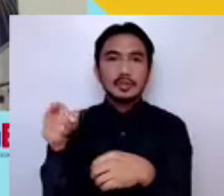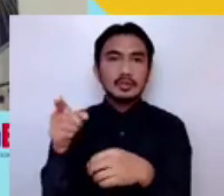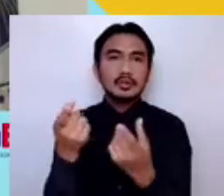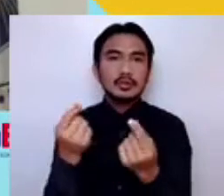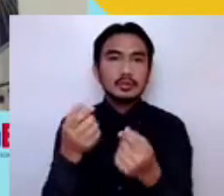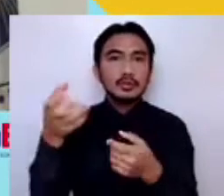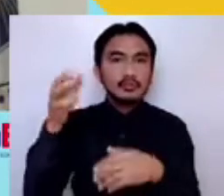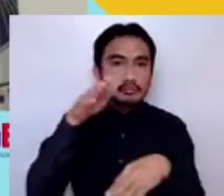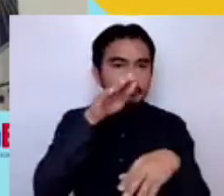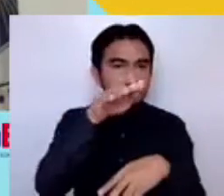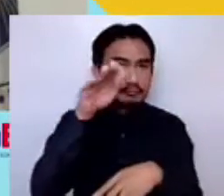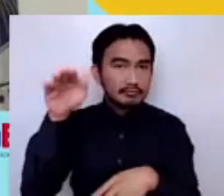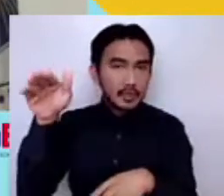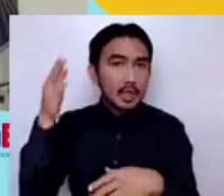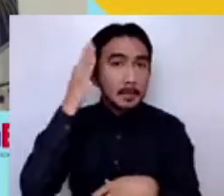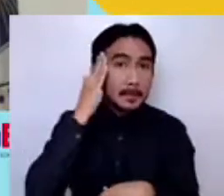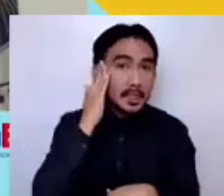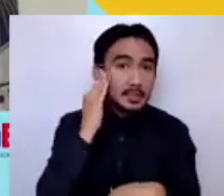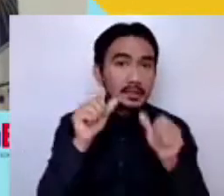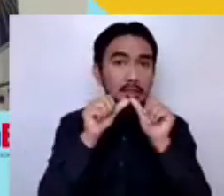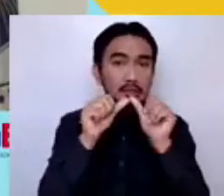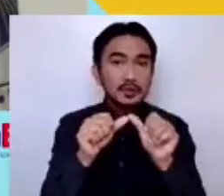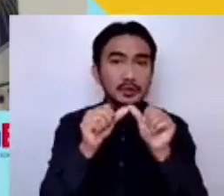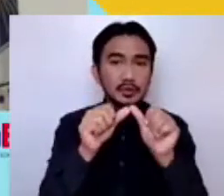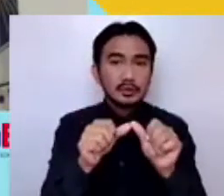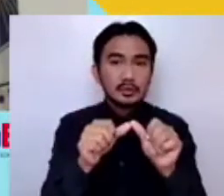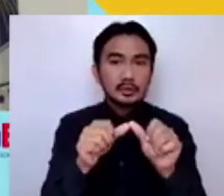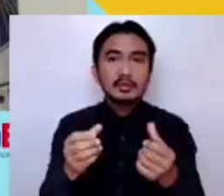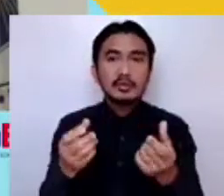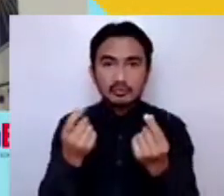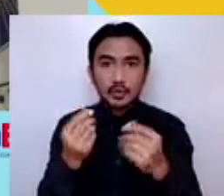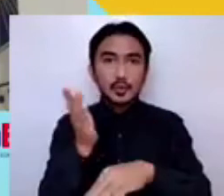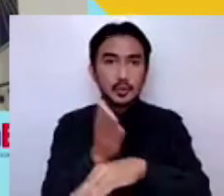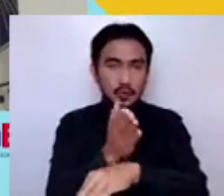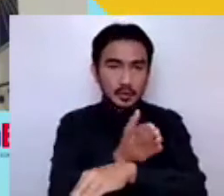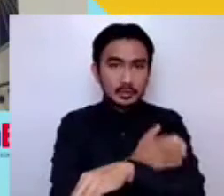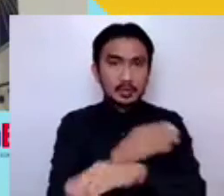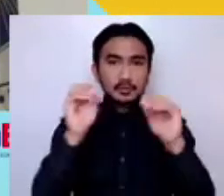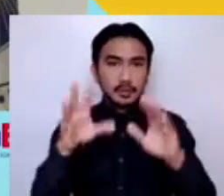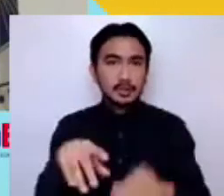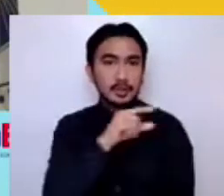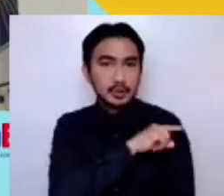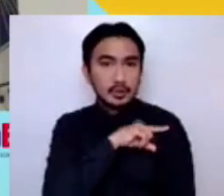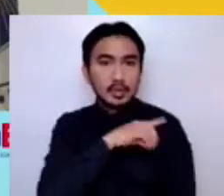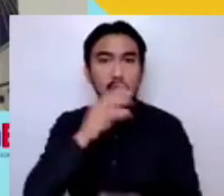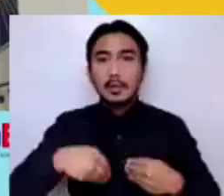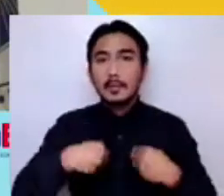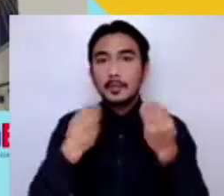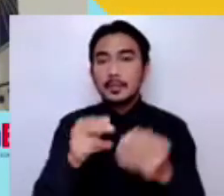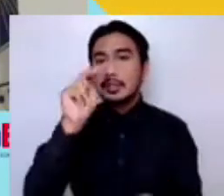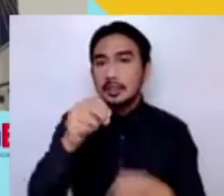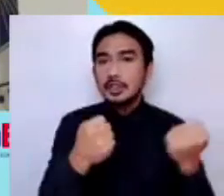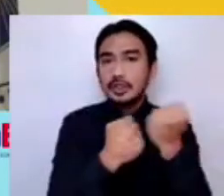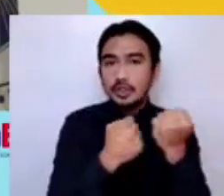you to please continue our mission to improve teacher quality by providing the needed support